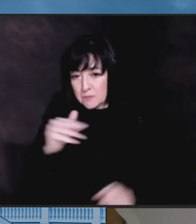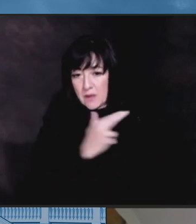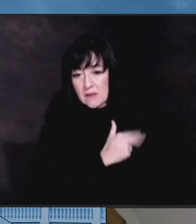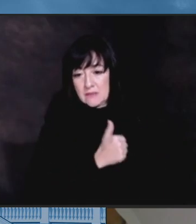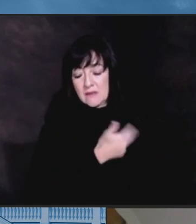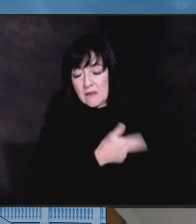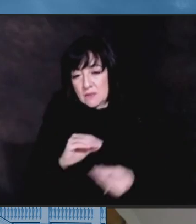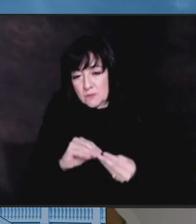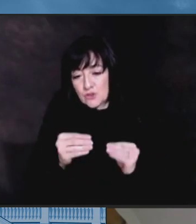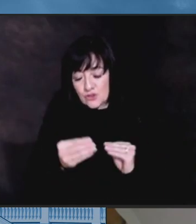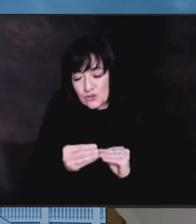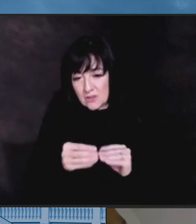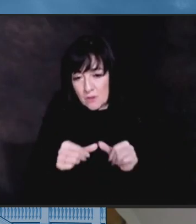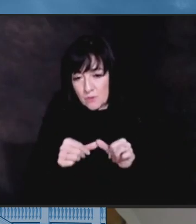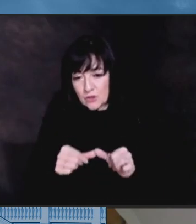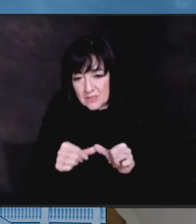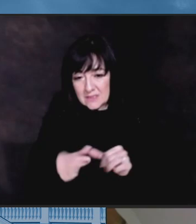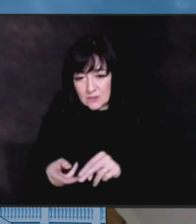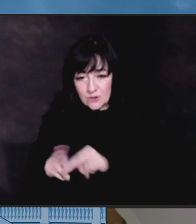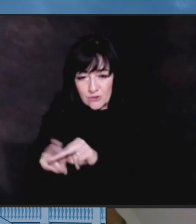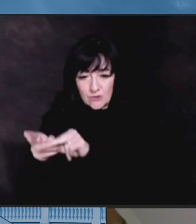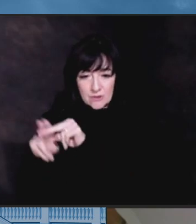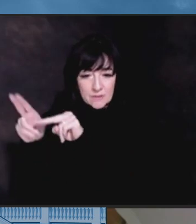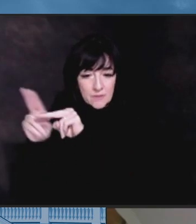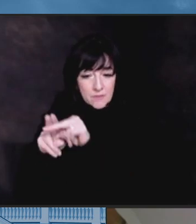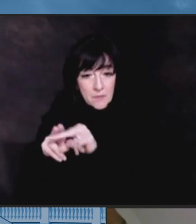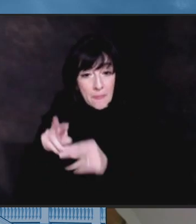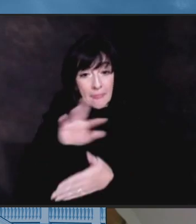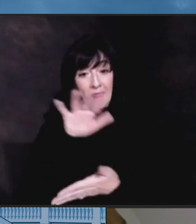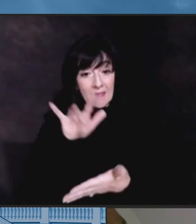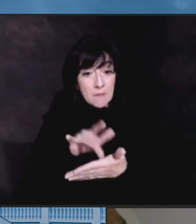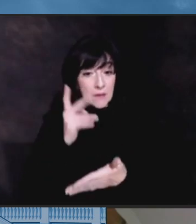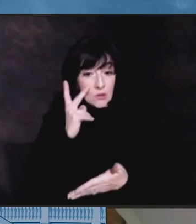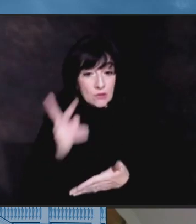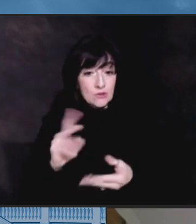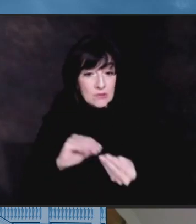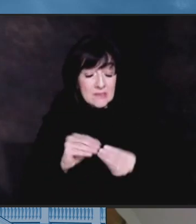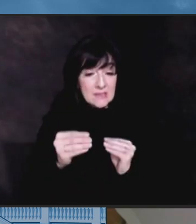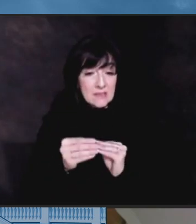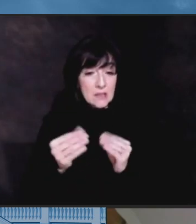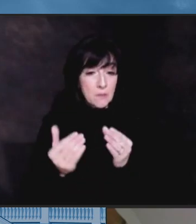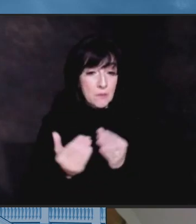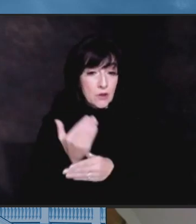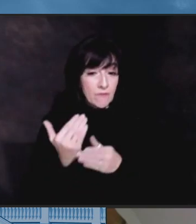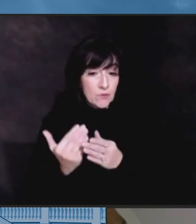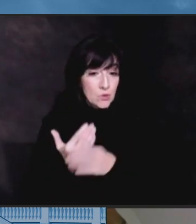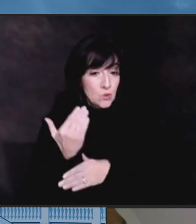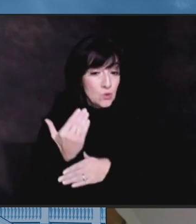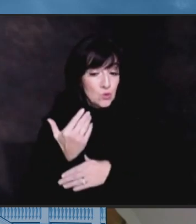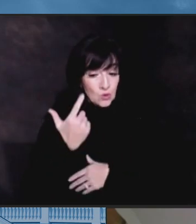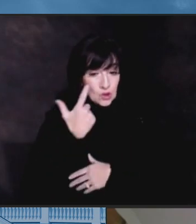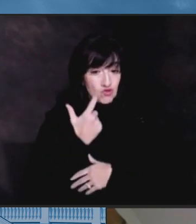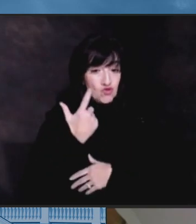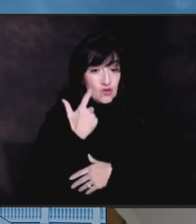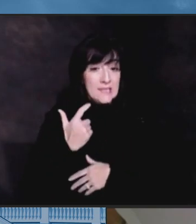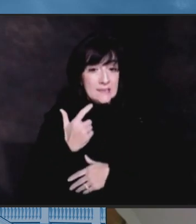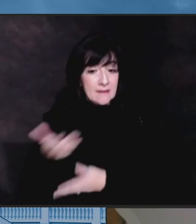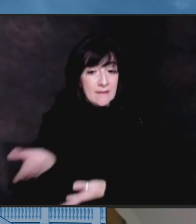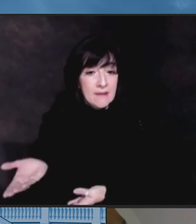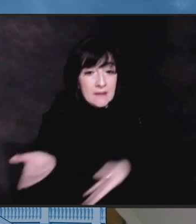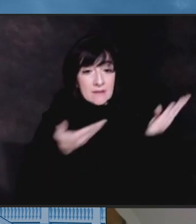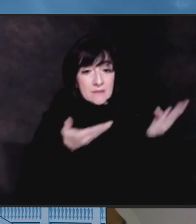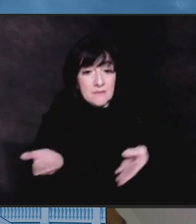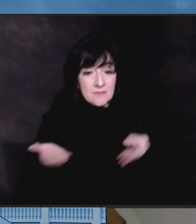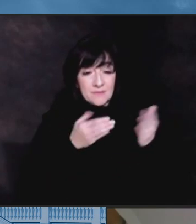rise. In the middle, you can see the number of new admissions into the hospital, and that's pretty steady.